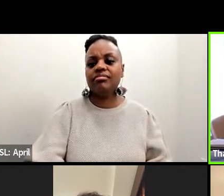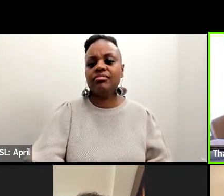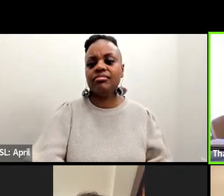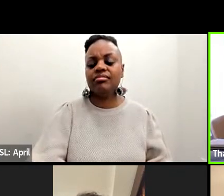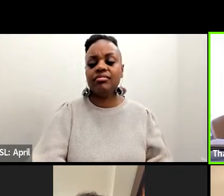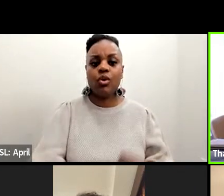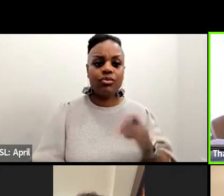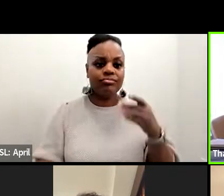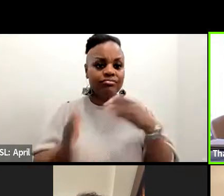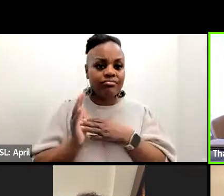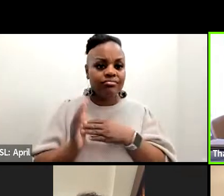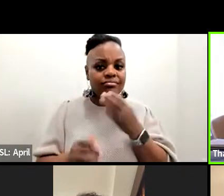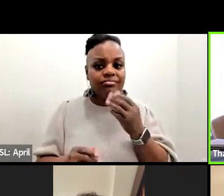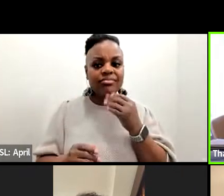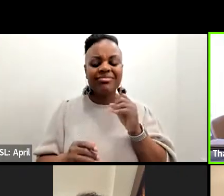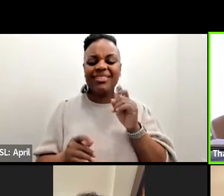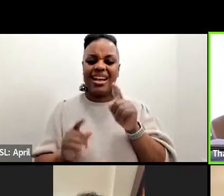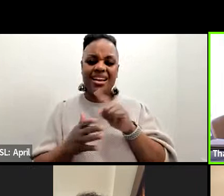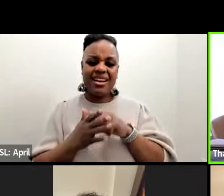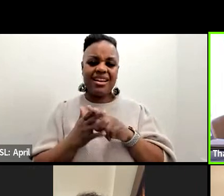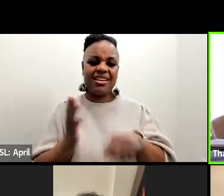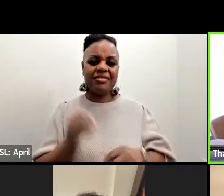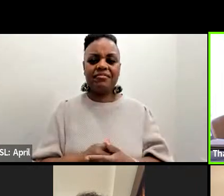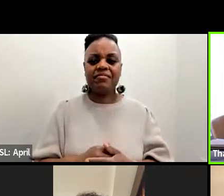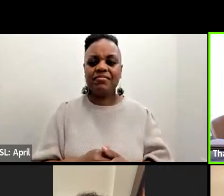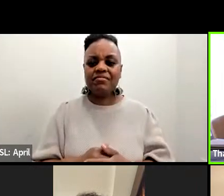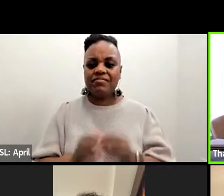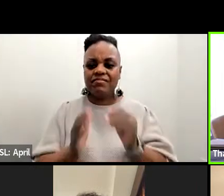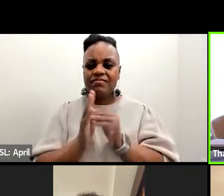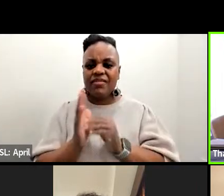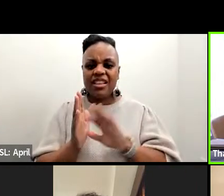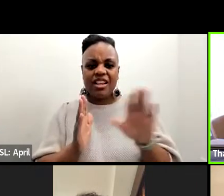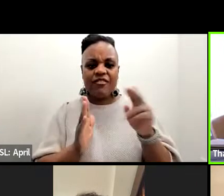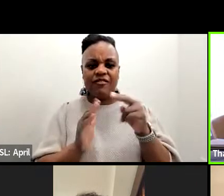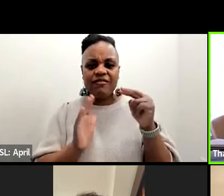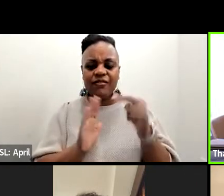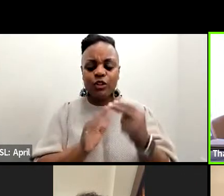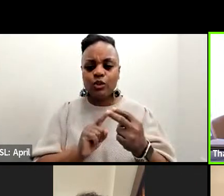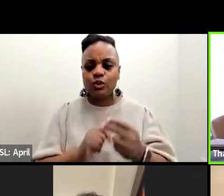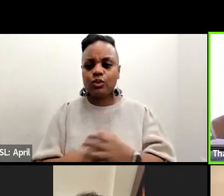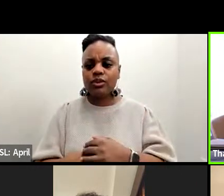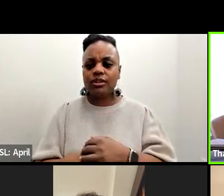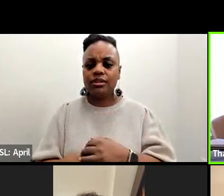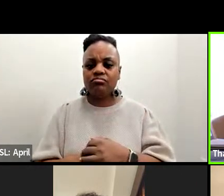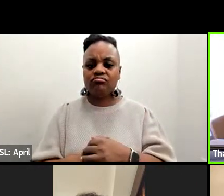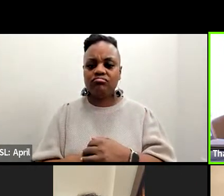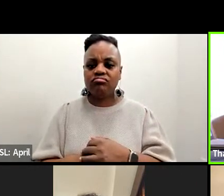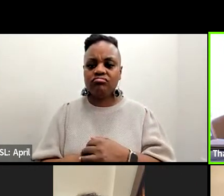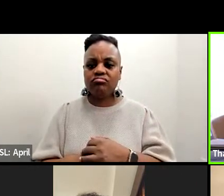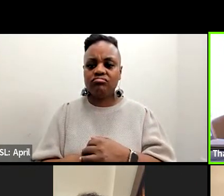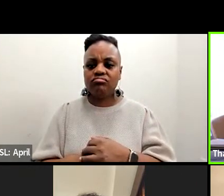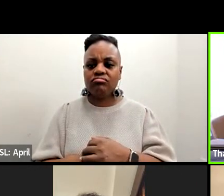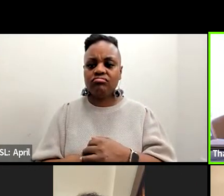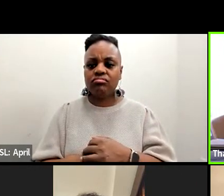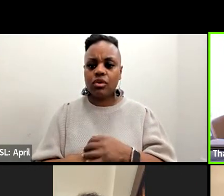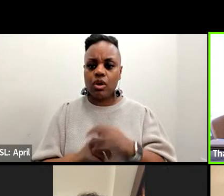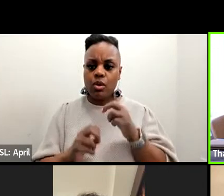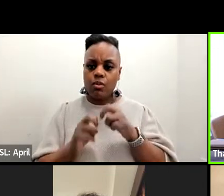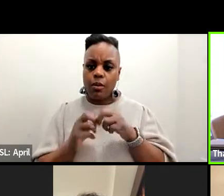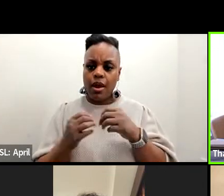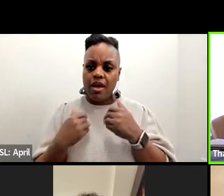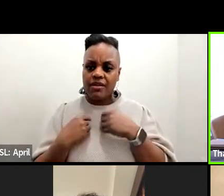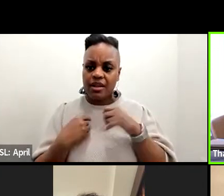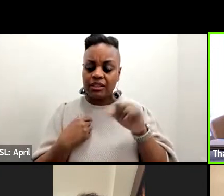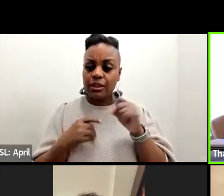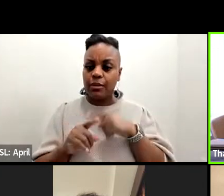are problematic, they're problematic in the way of like general Egyptian politics. And in fact, what distinguishes them is their